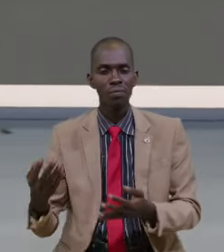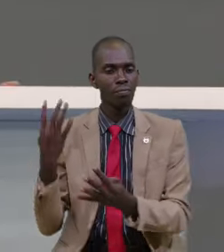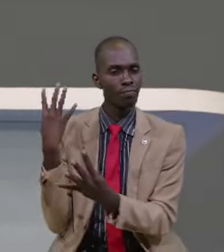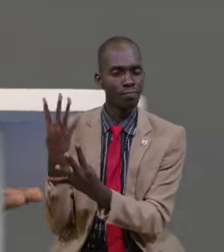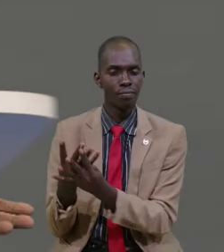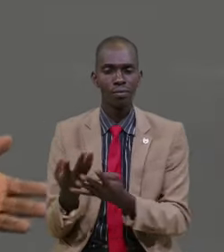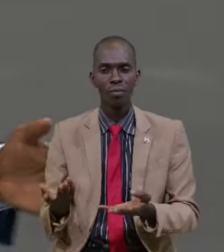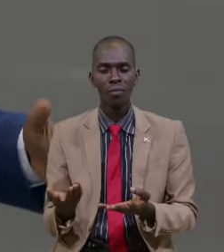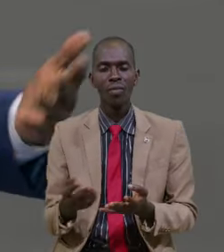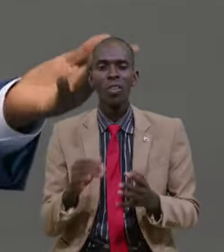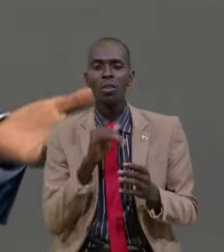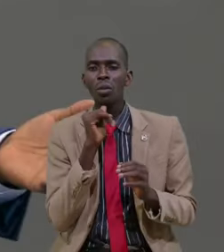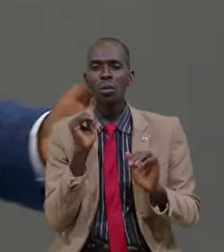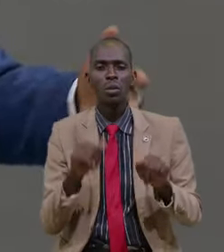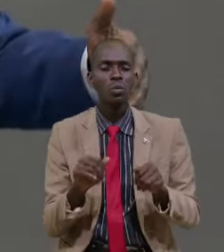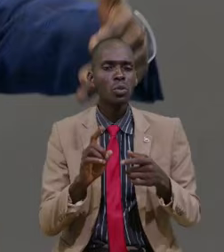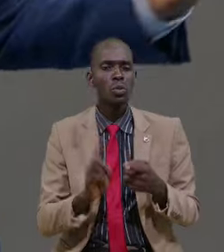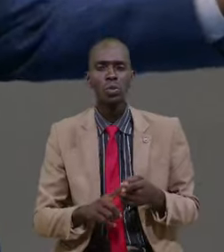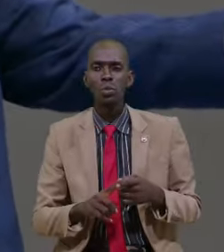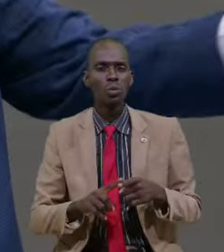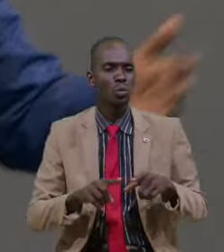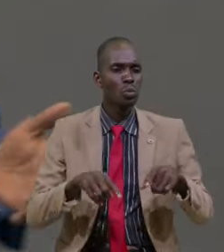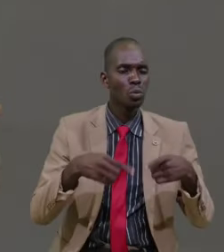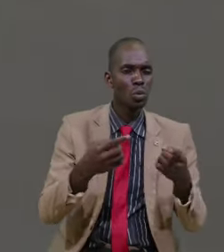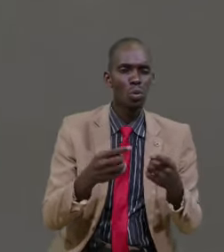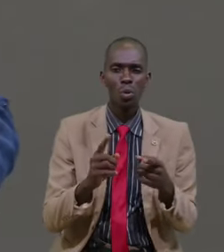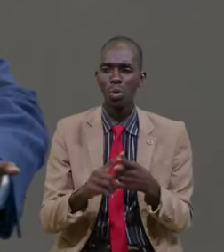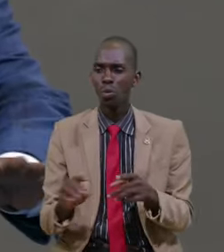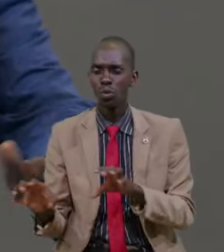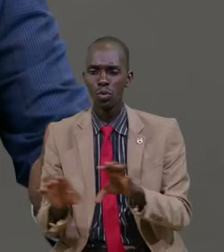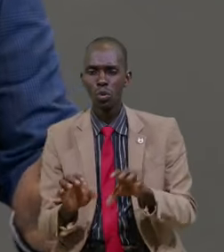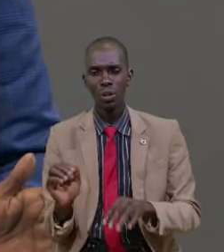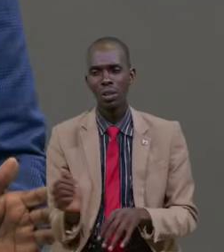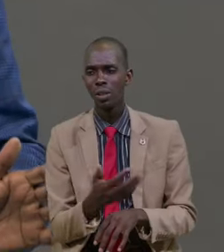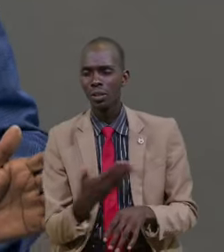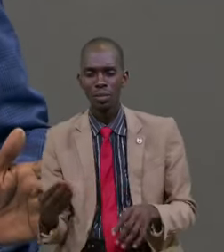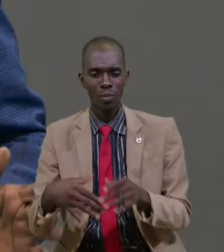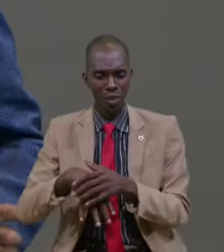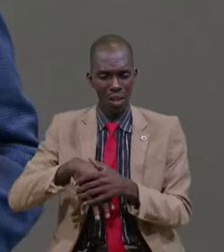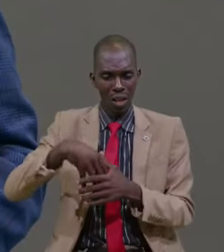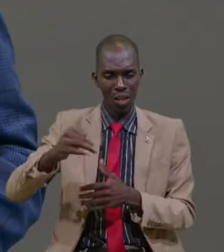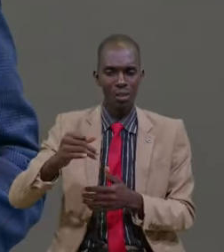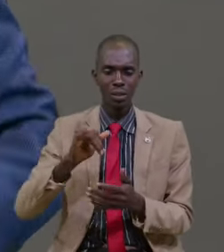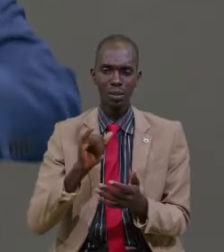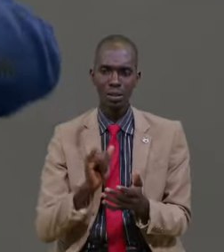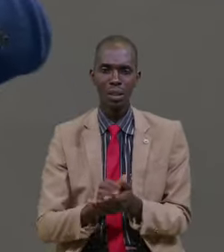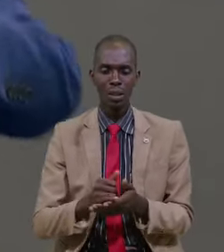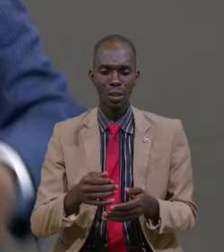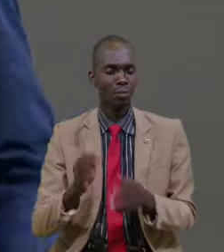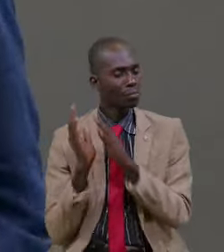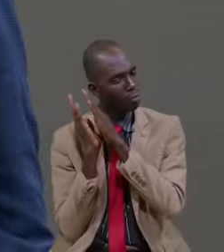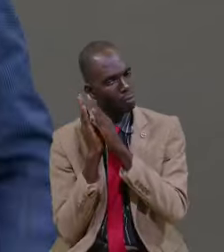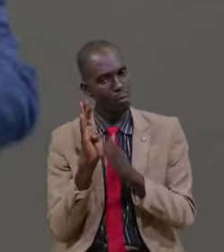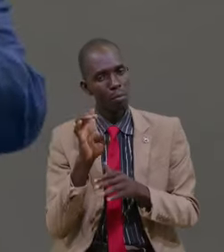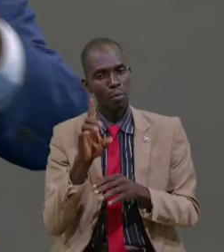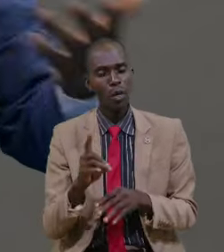go to relate or attend to anything outside that bed of affliction.